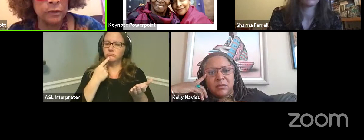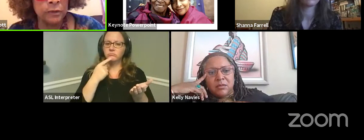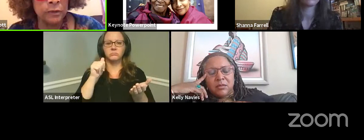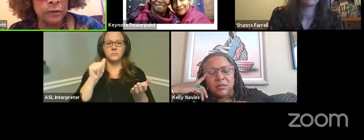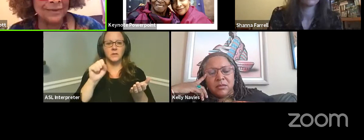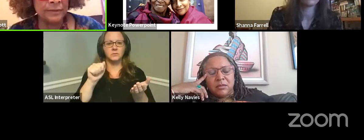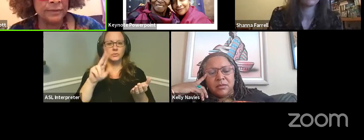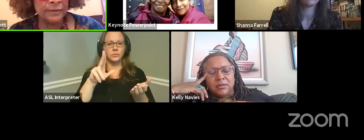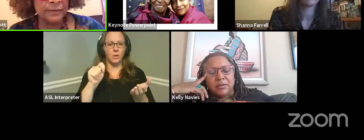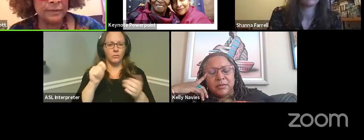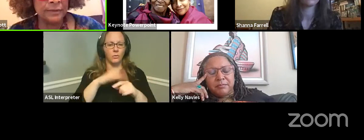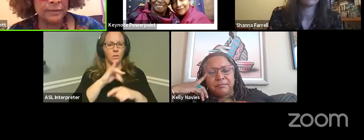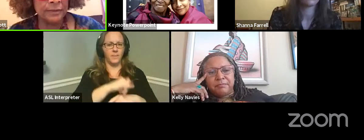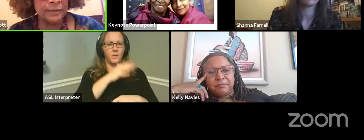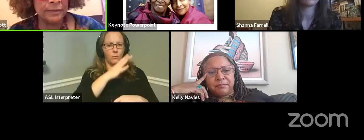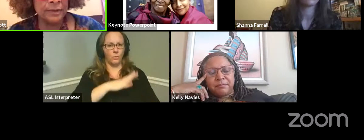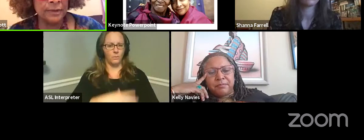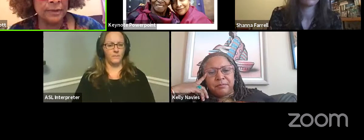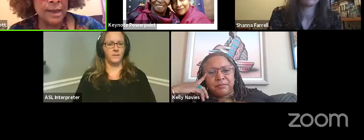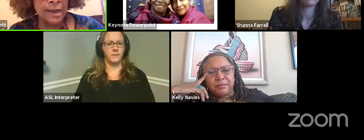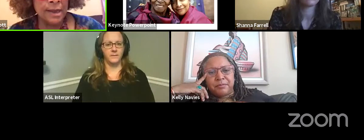on her is.